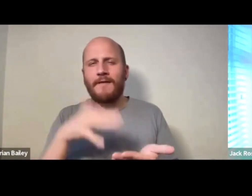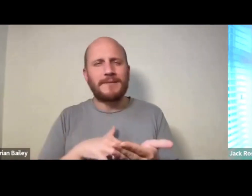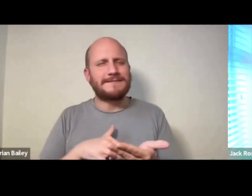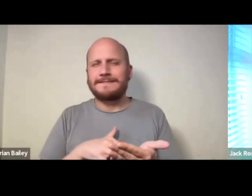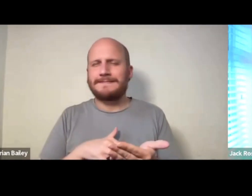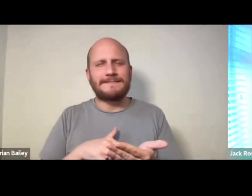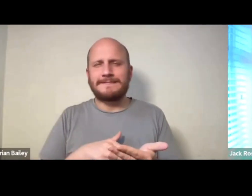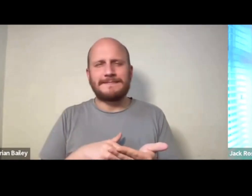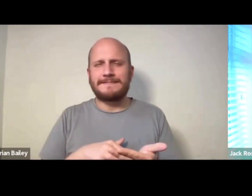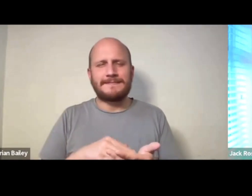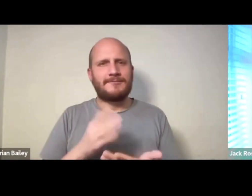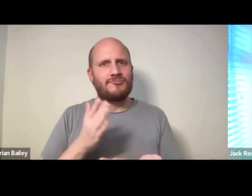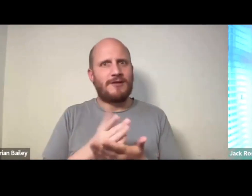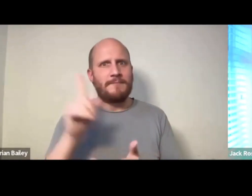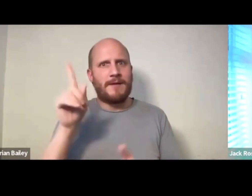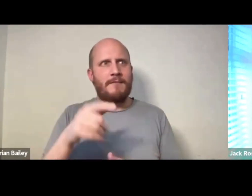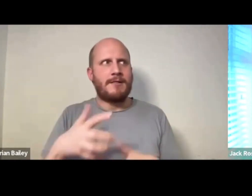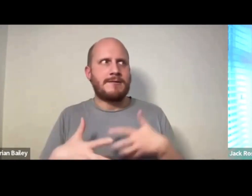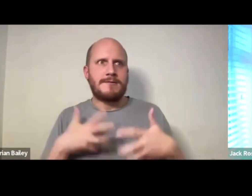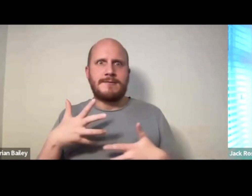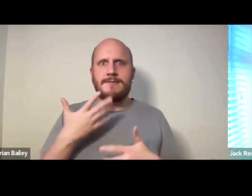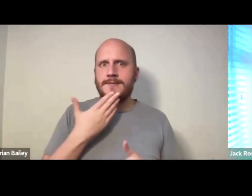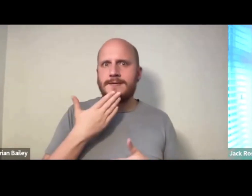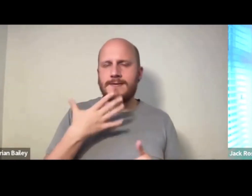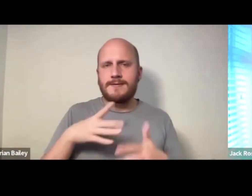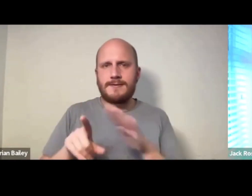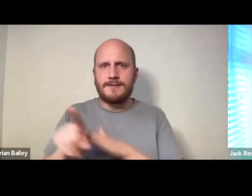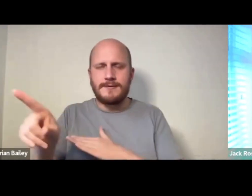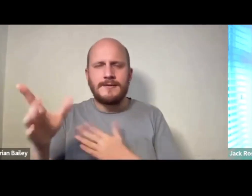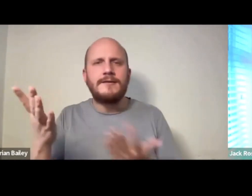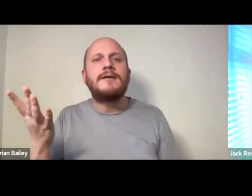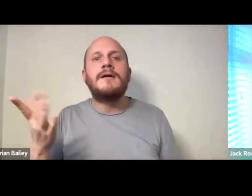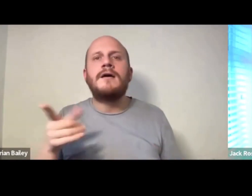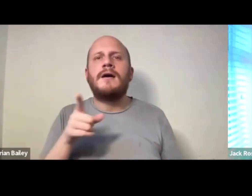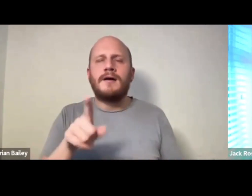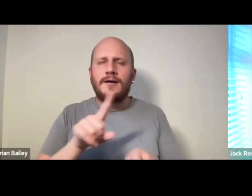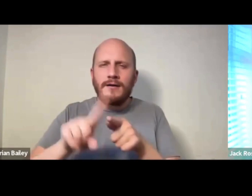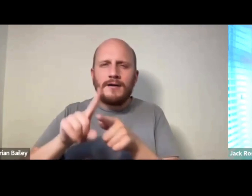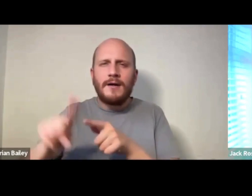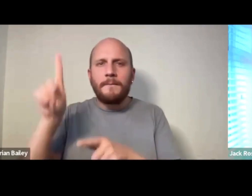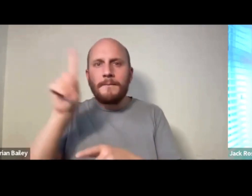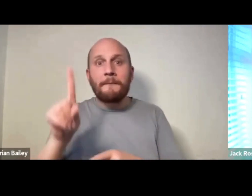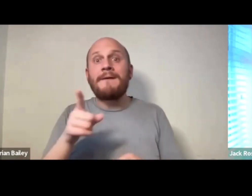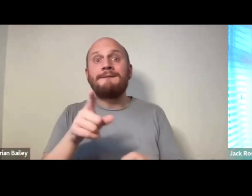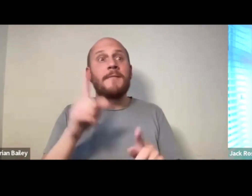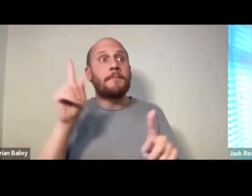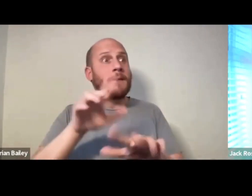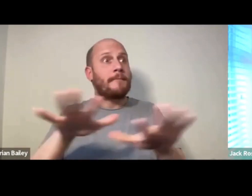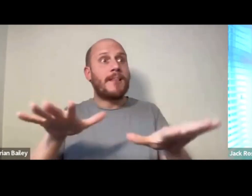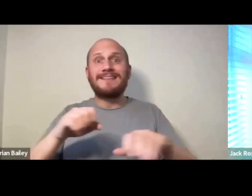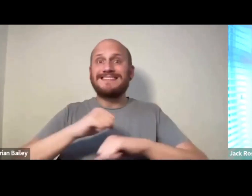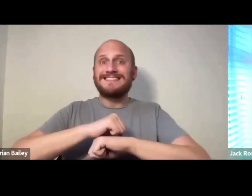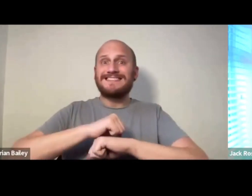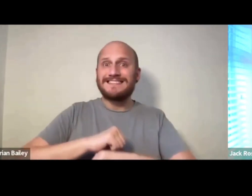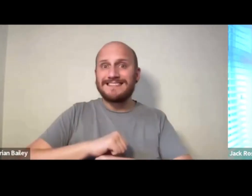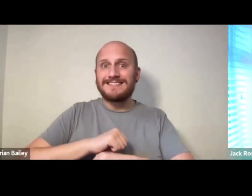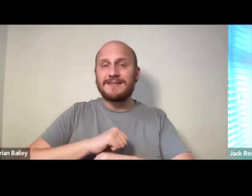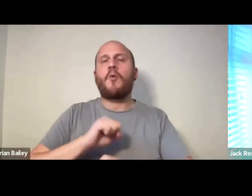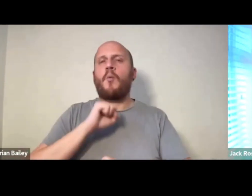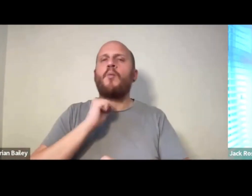an ask for people. It varies by person. Maybe if people are sat down, they might tolerate a longer survey.